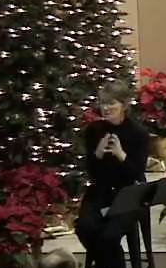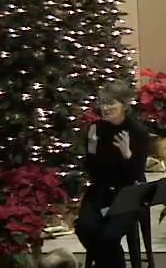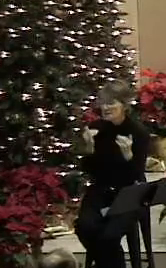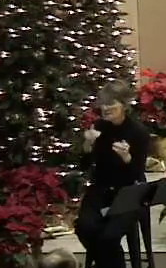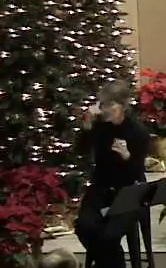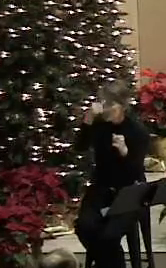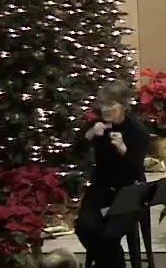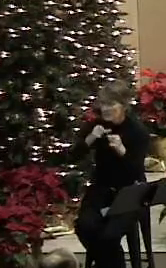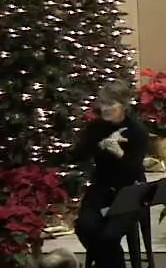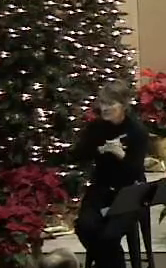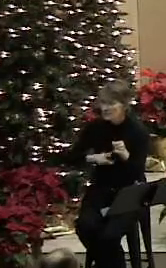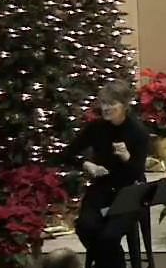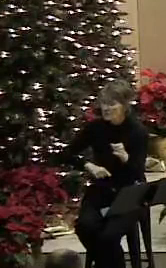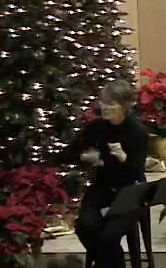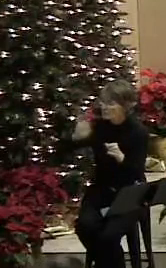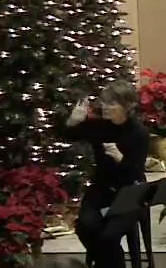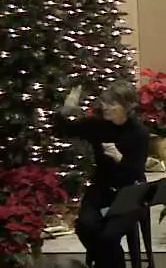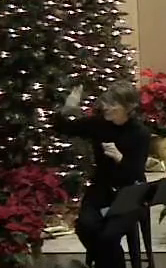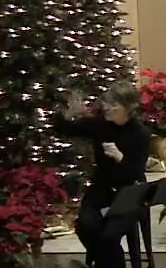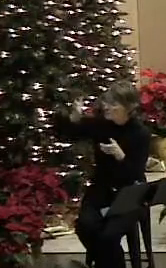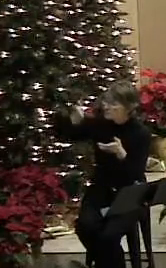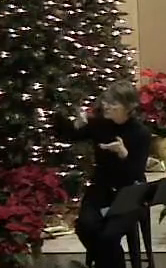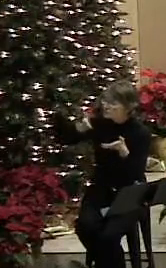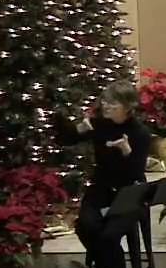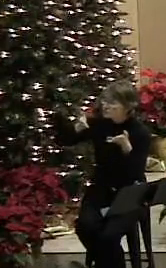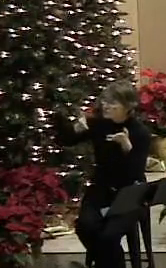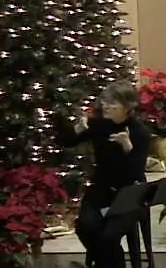Remember, Lord, your servants